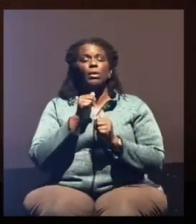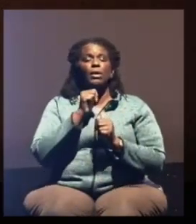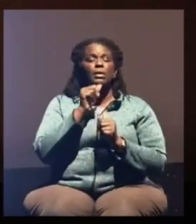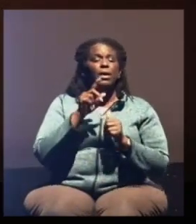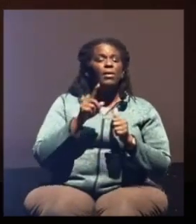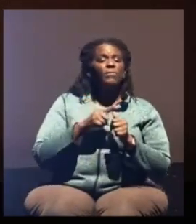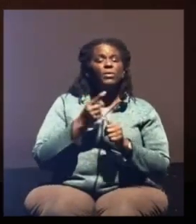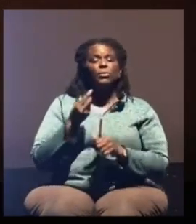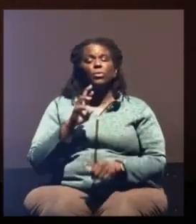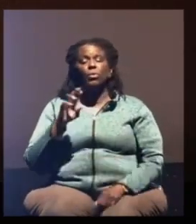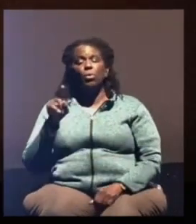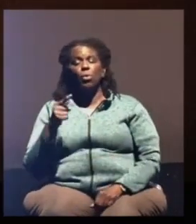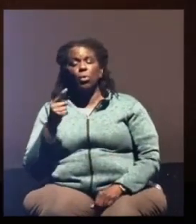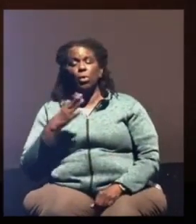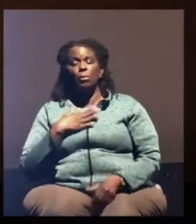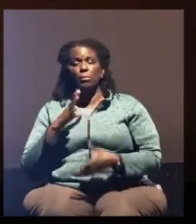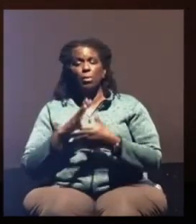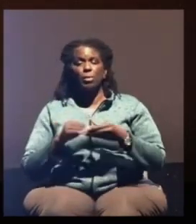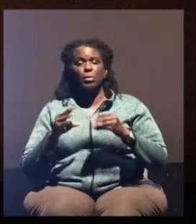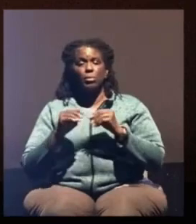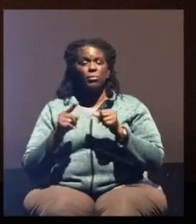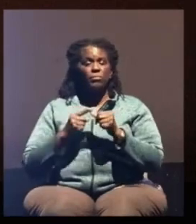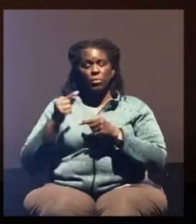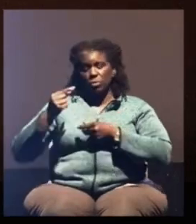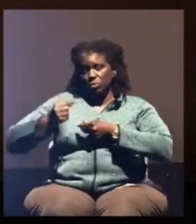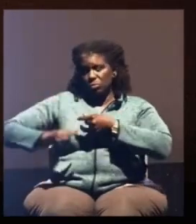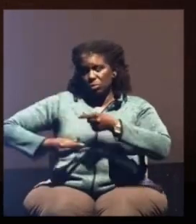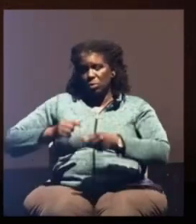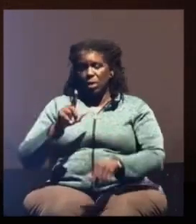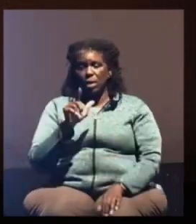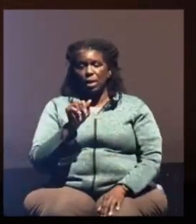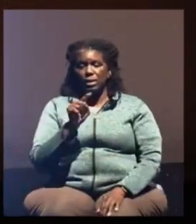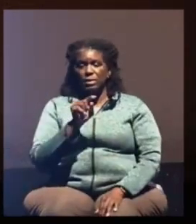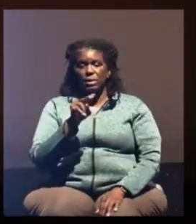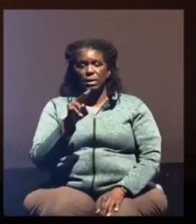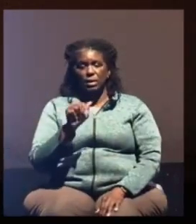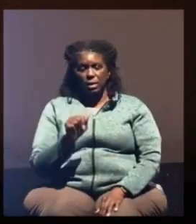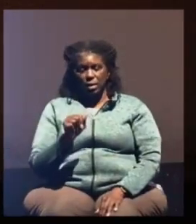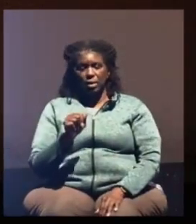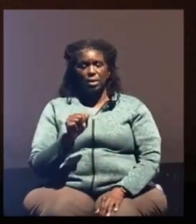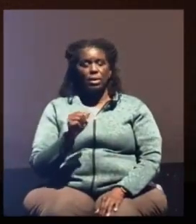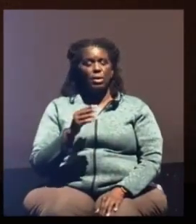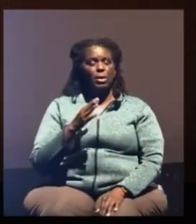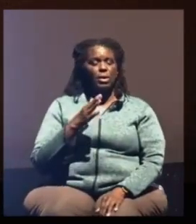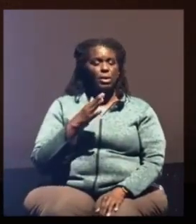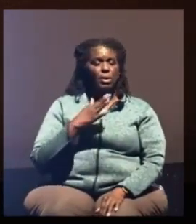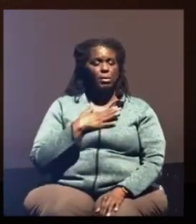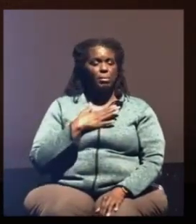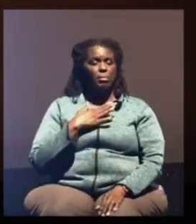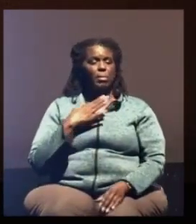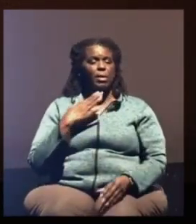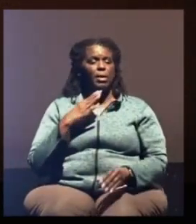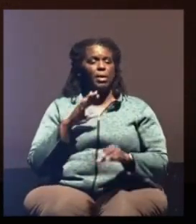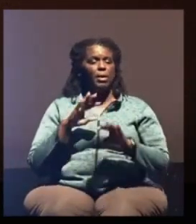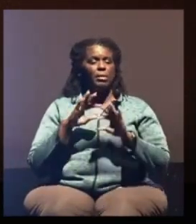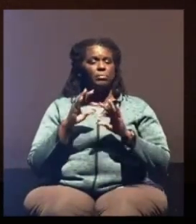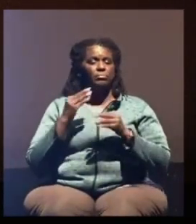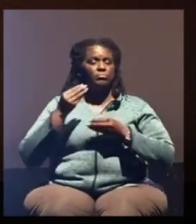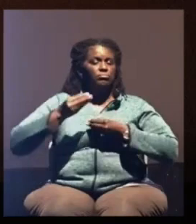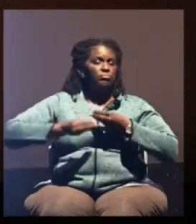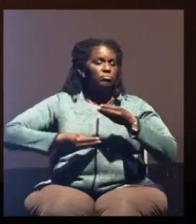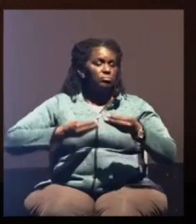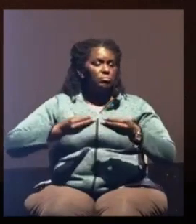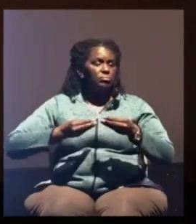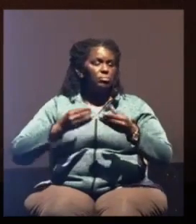only. My story of being a first-generation Latina is birthed by my ancestors and pioneers that have fought for my family